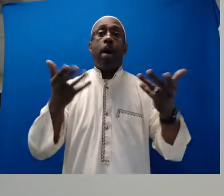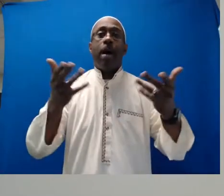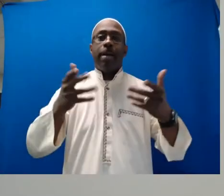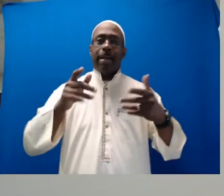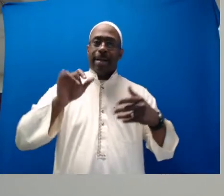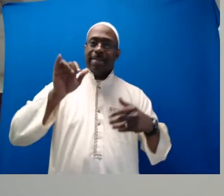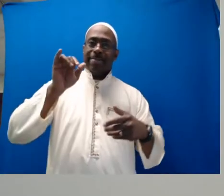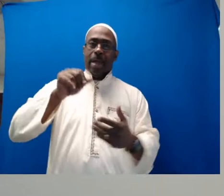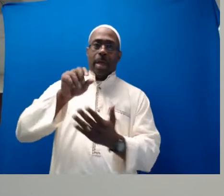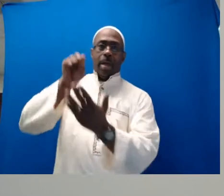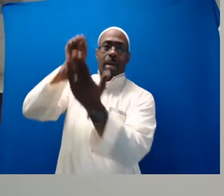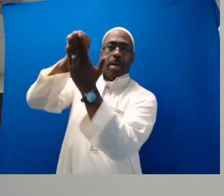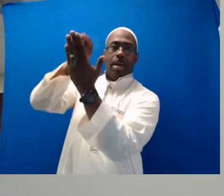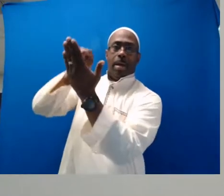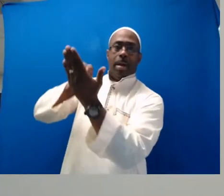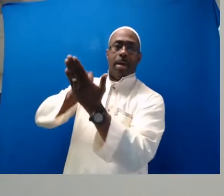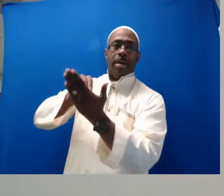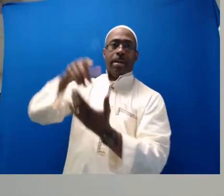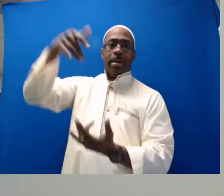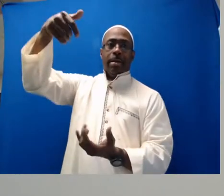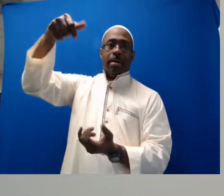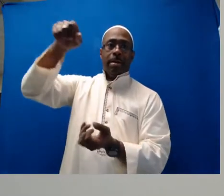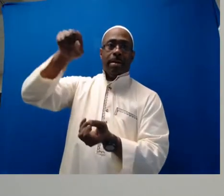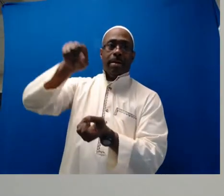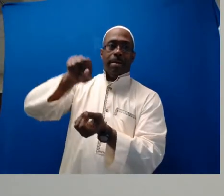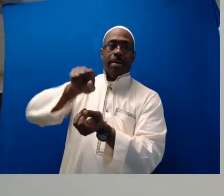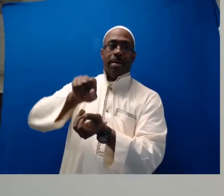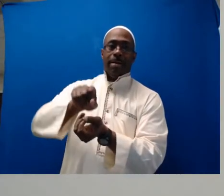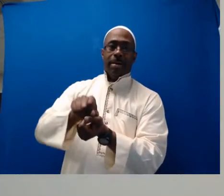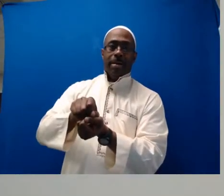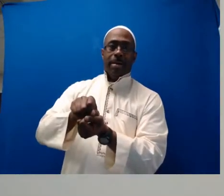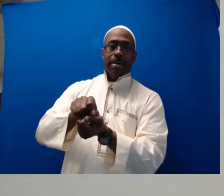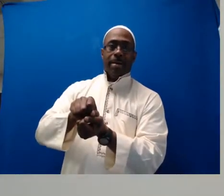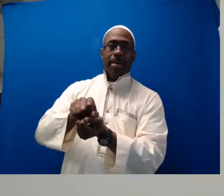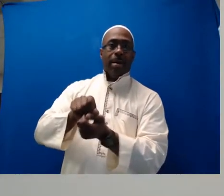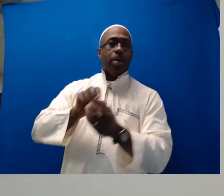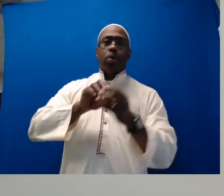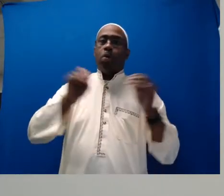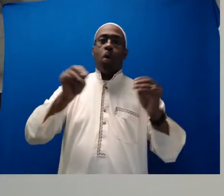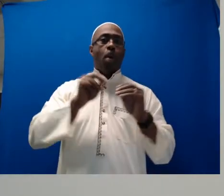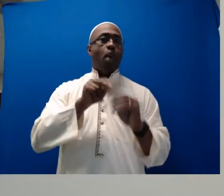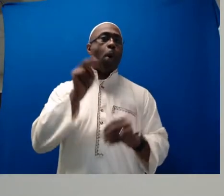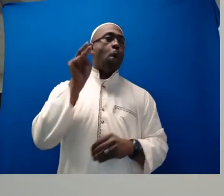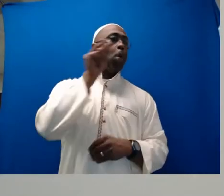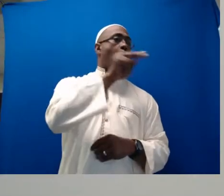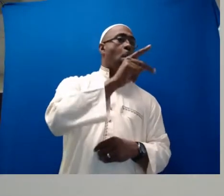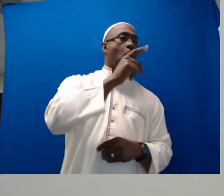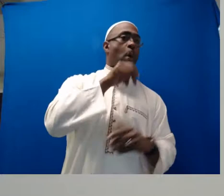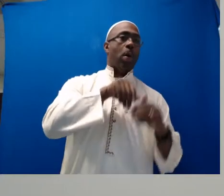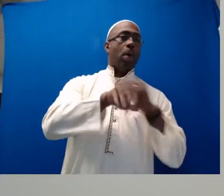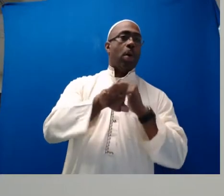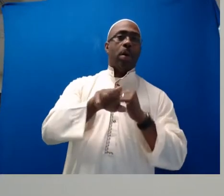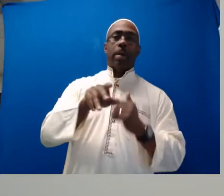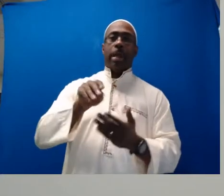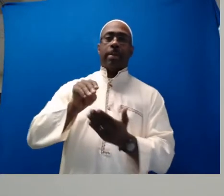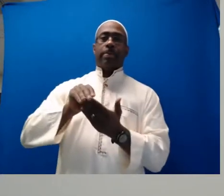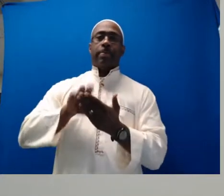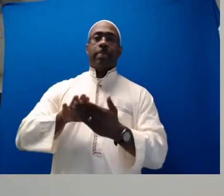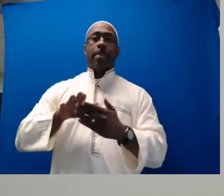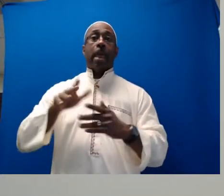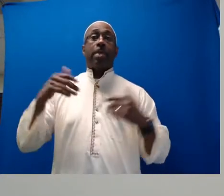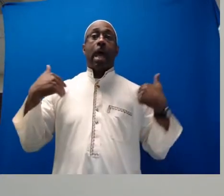scroll their scrolls up. And they no longer take attendance and they sit down to